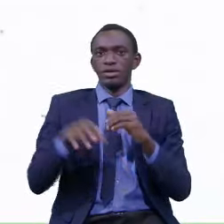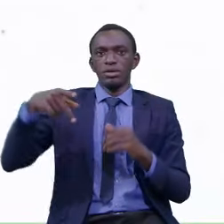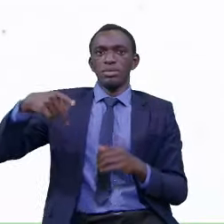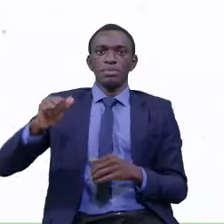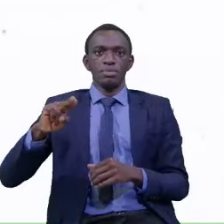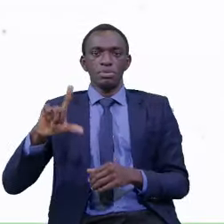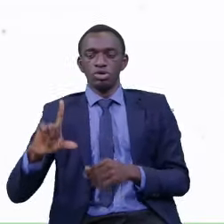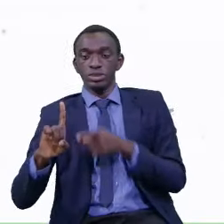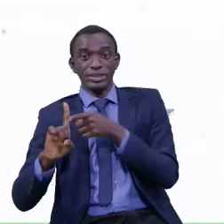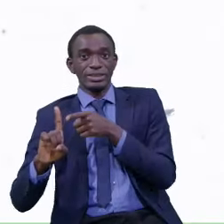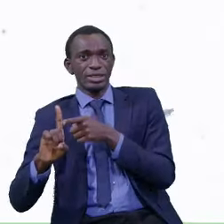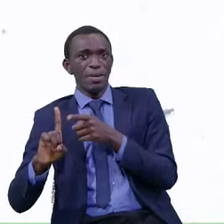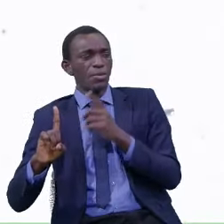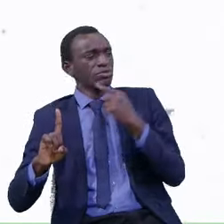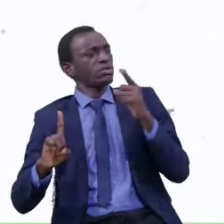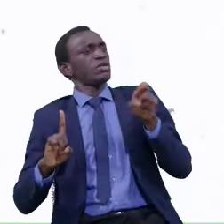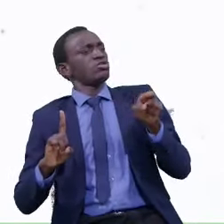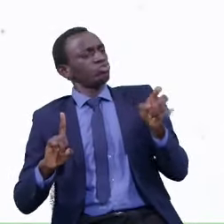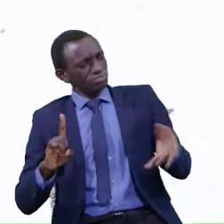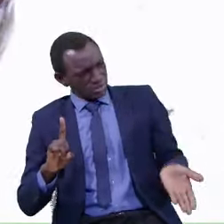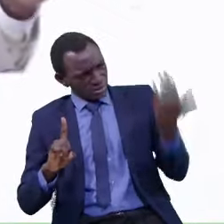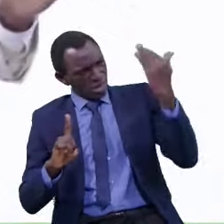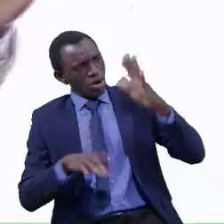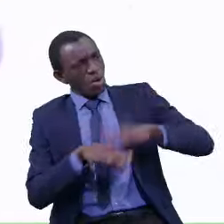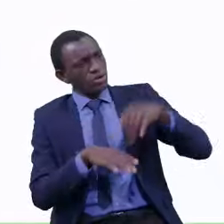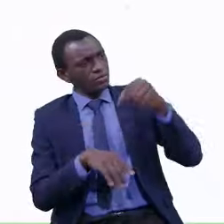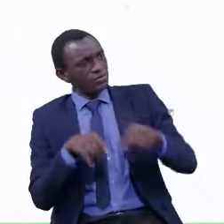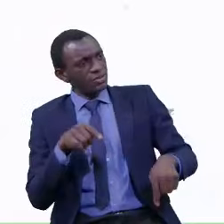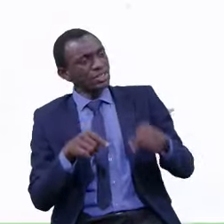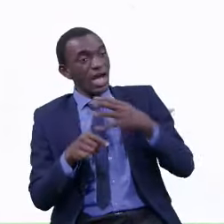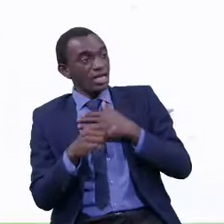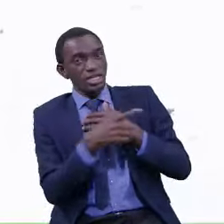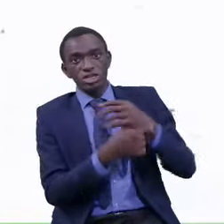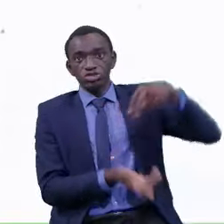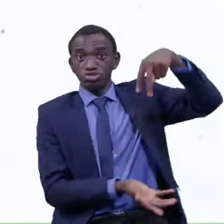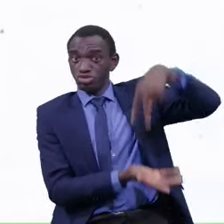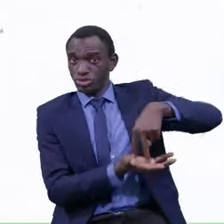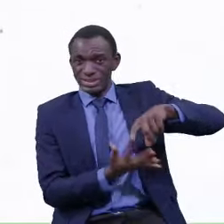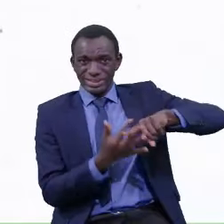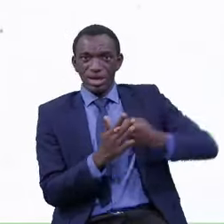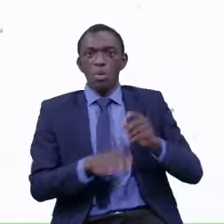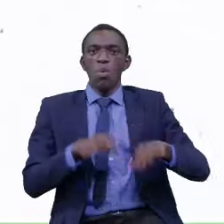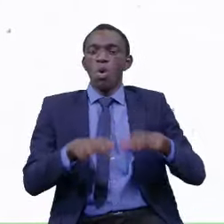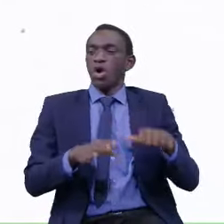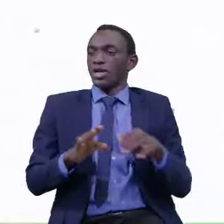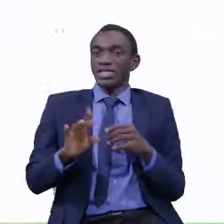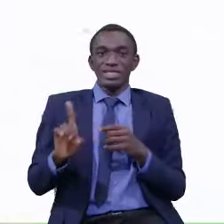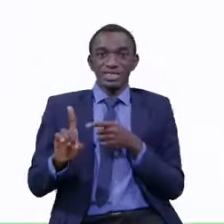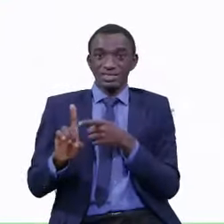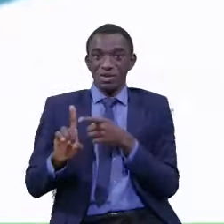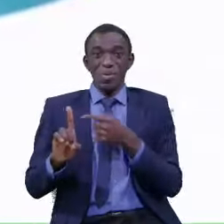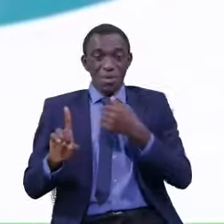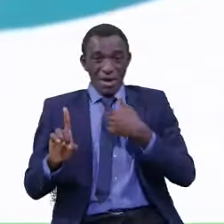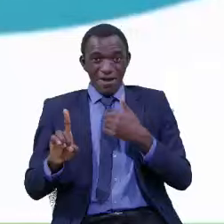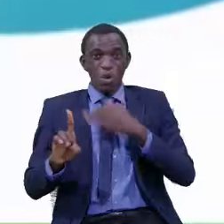feet." And he rose up and began to walk. All the nine gifts of the Spirit Paul the apostle